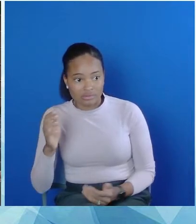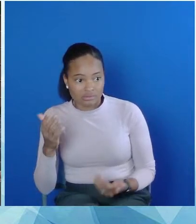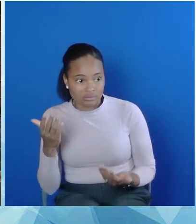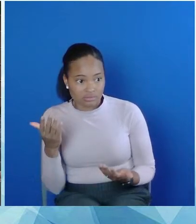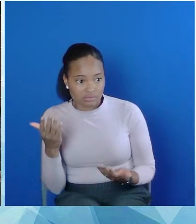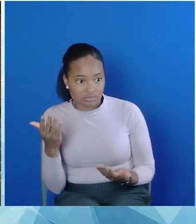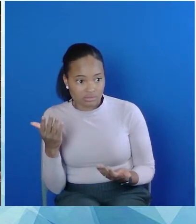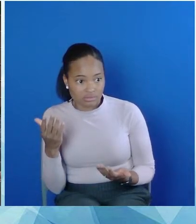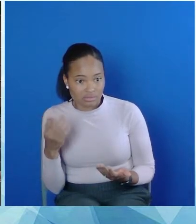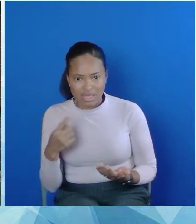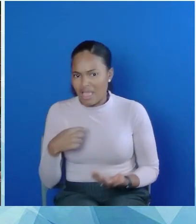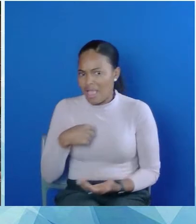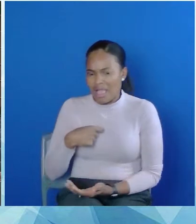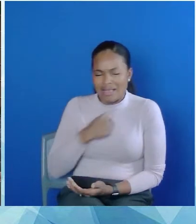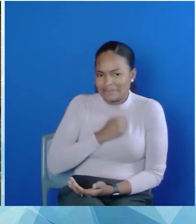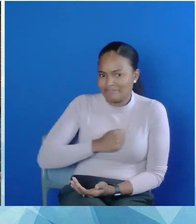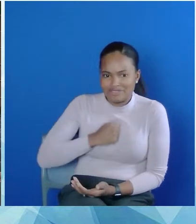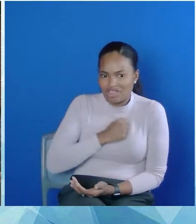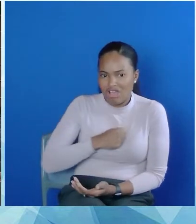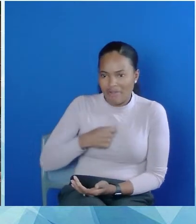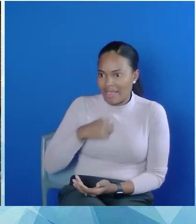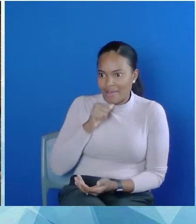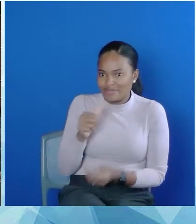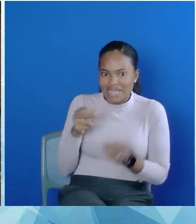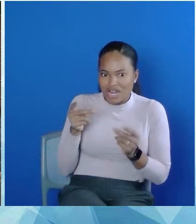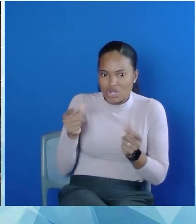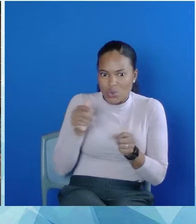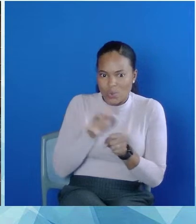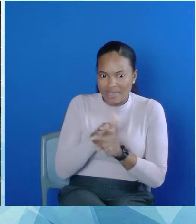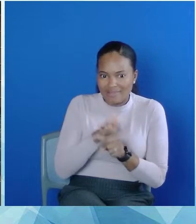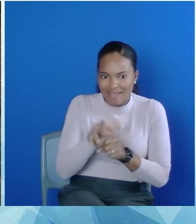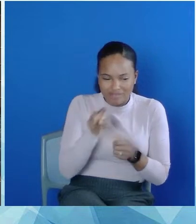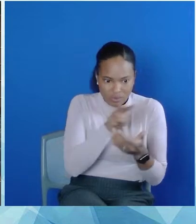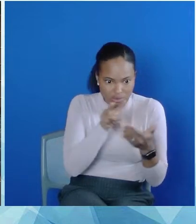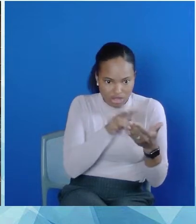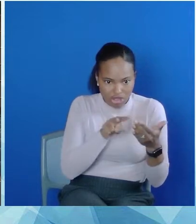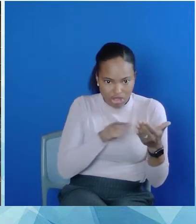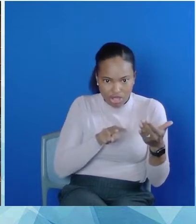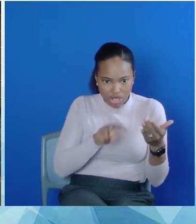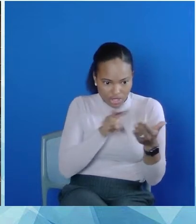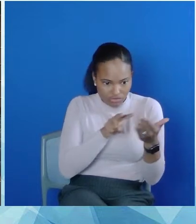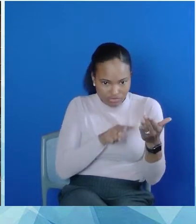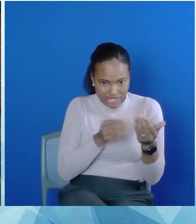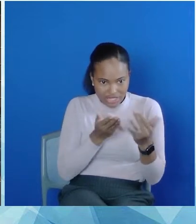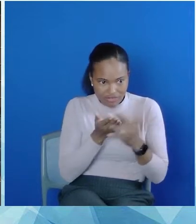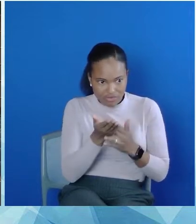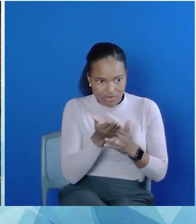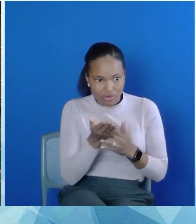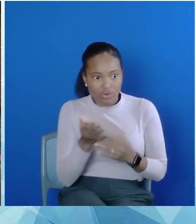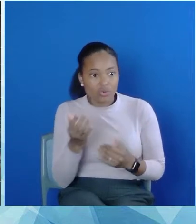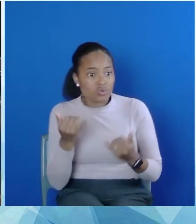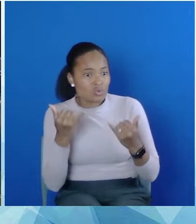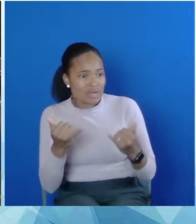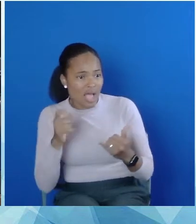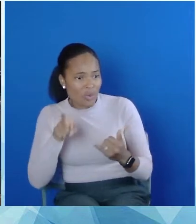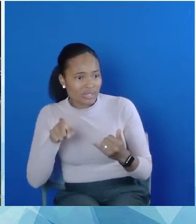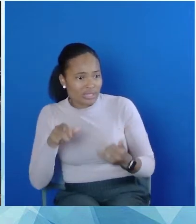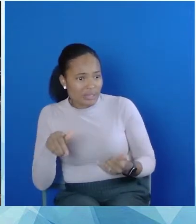I apologize. I'm sorry. I was not quick enough on the draw to look that up. So we would need a motion